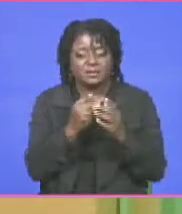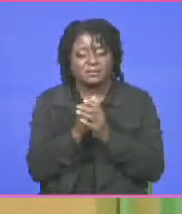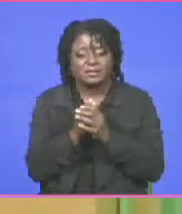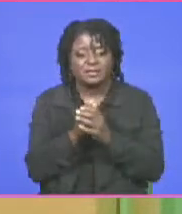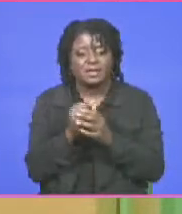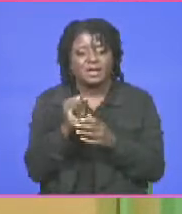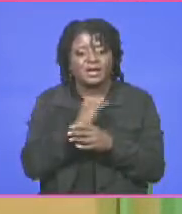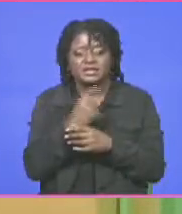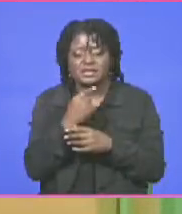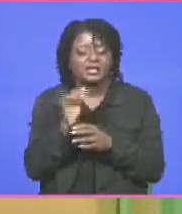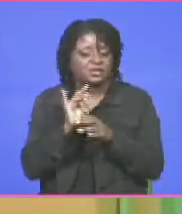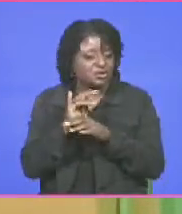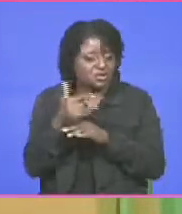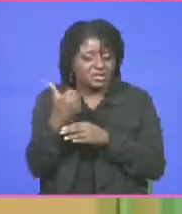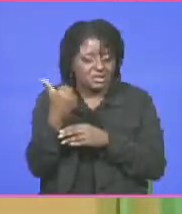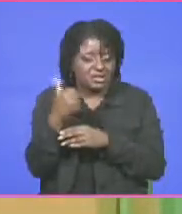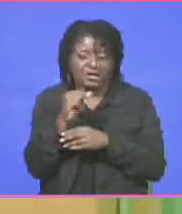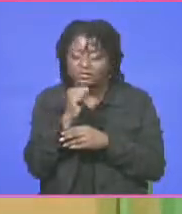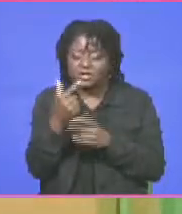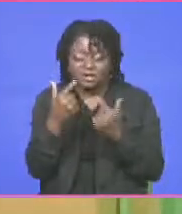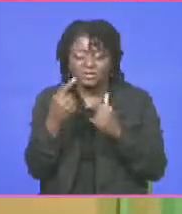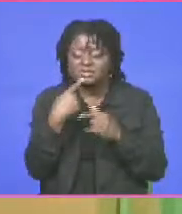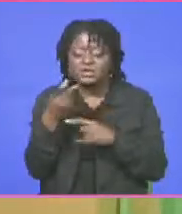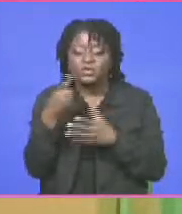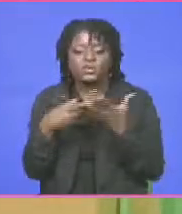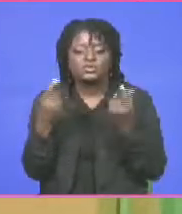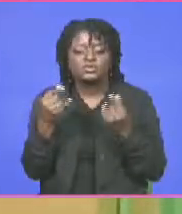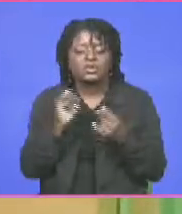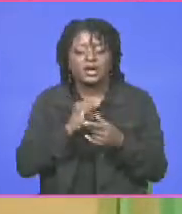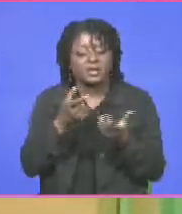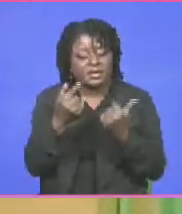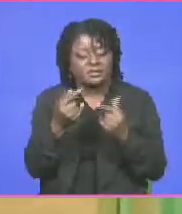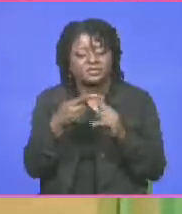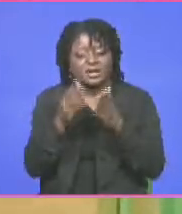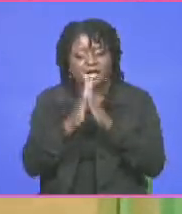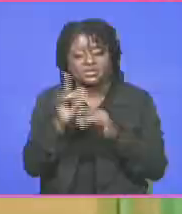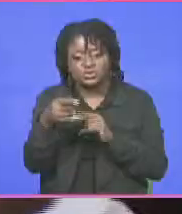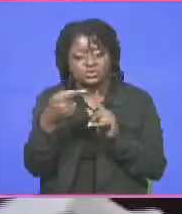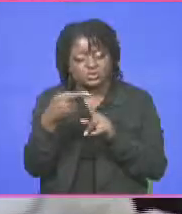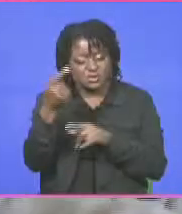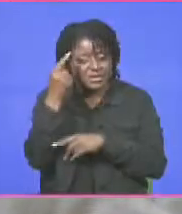As I said earlier, I haven't come to tell you what to do. I've come to ask you to think.